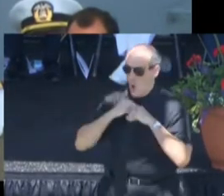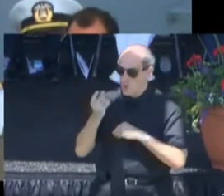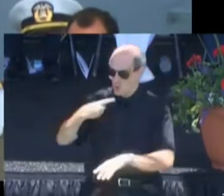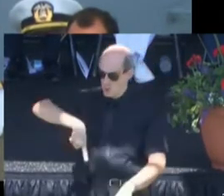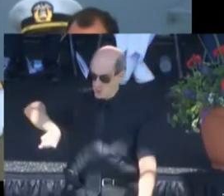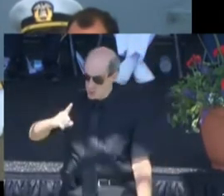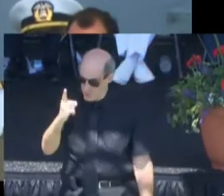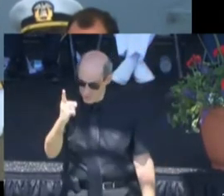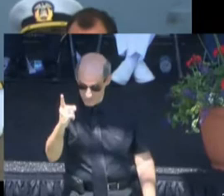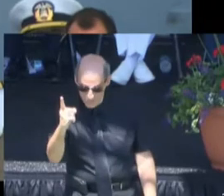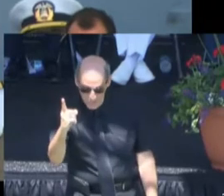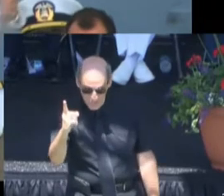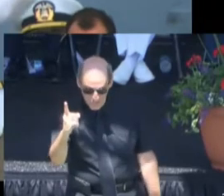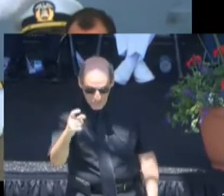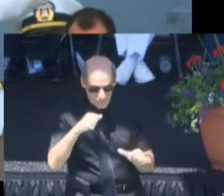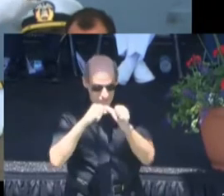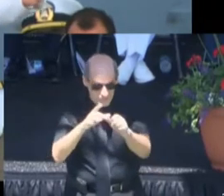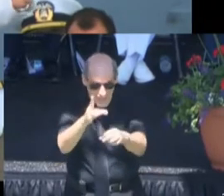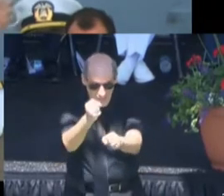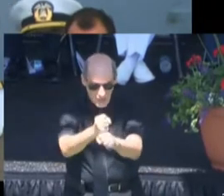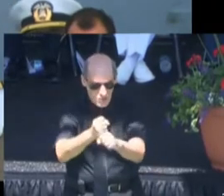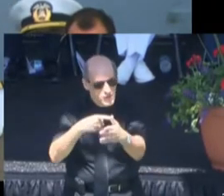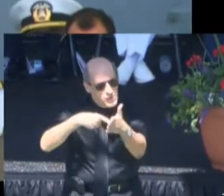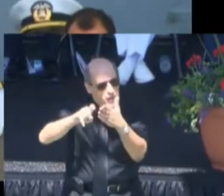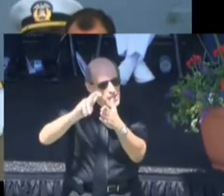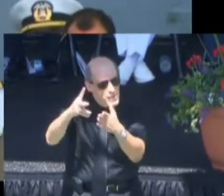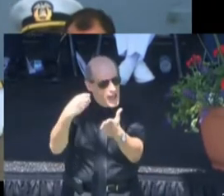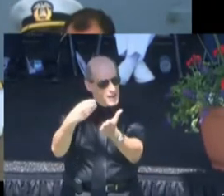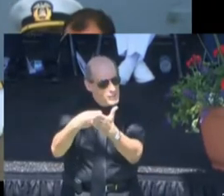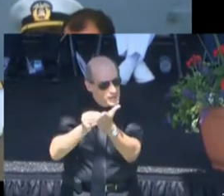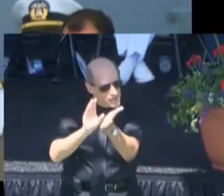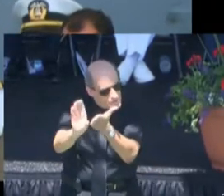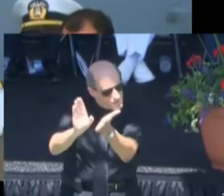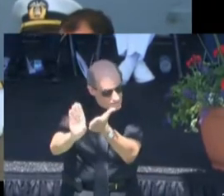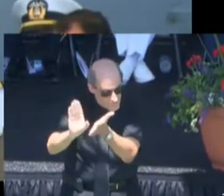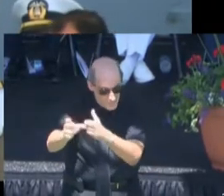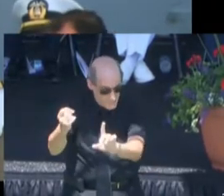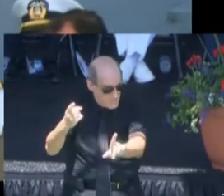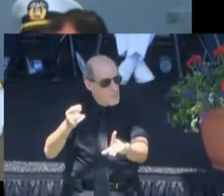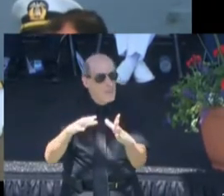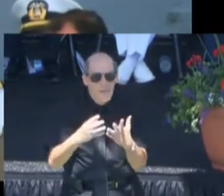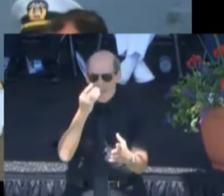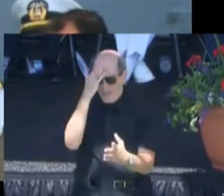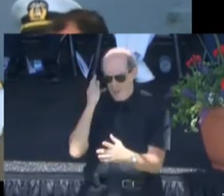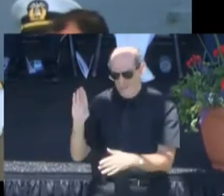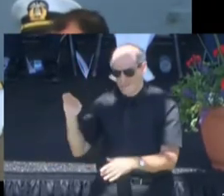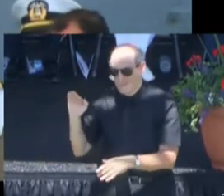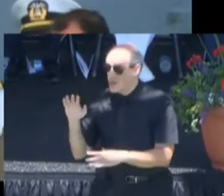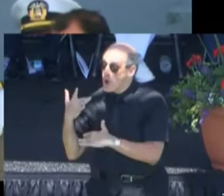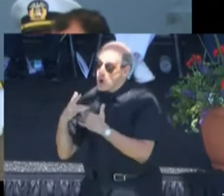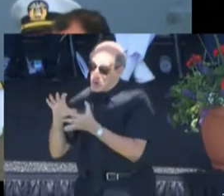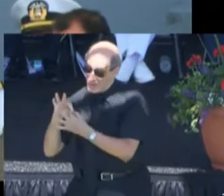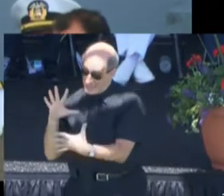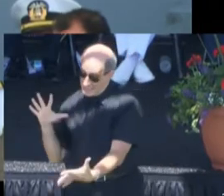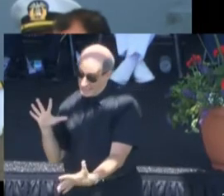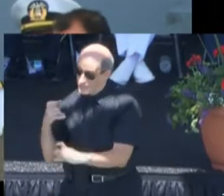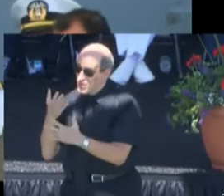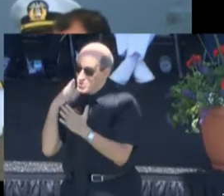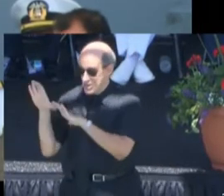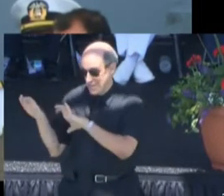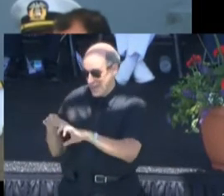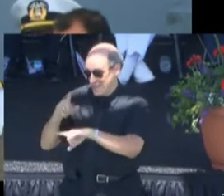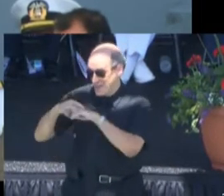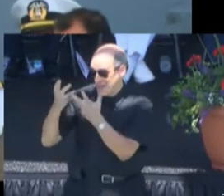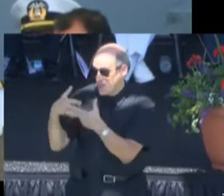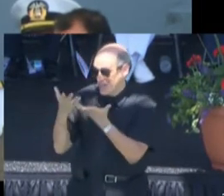you, even you SSOs, for the next 8 years to pay off the fun you've had here, right? You might just consider asking for early release based on good behavior and